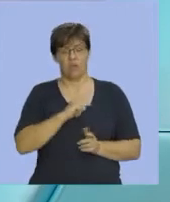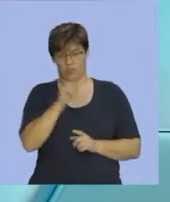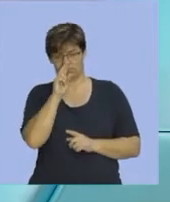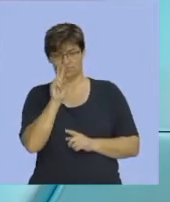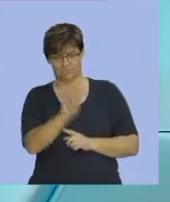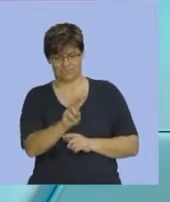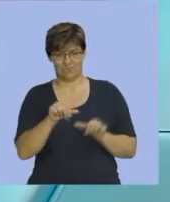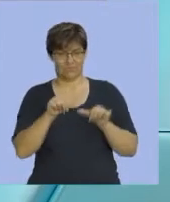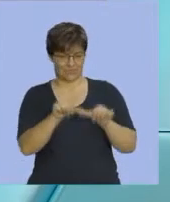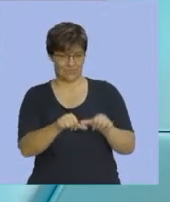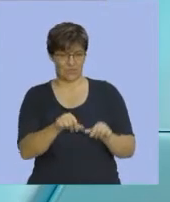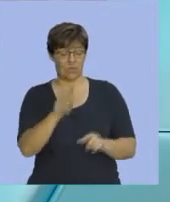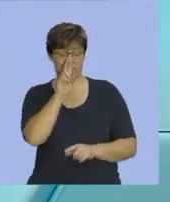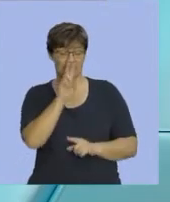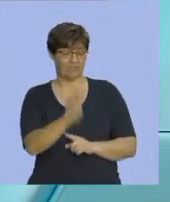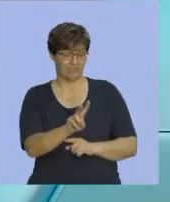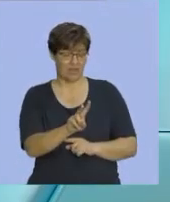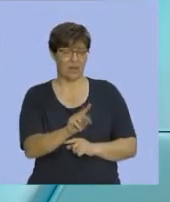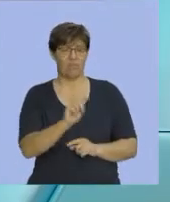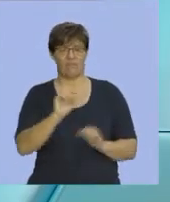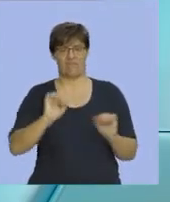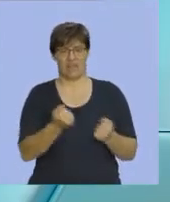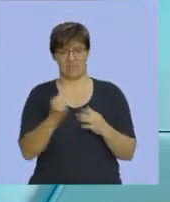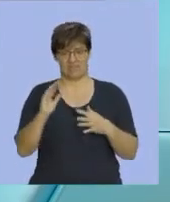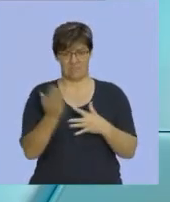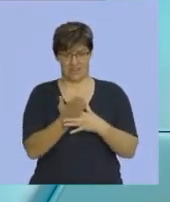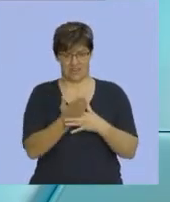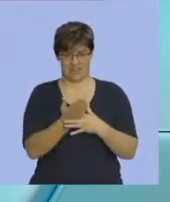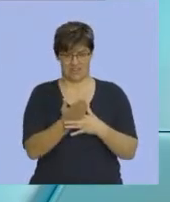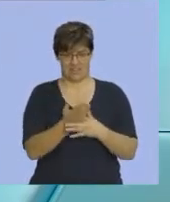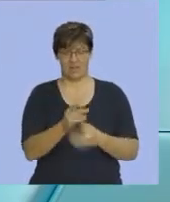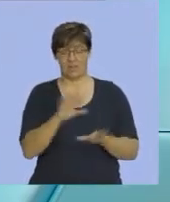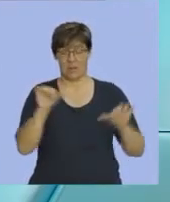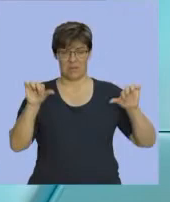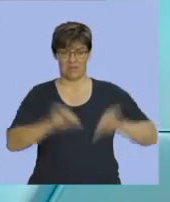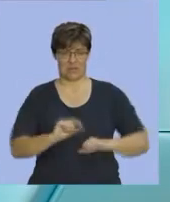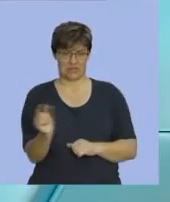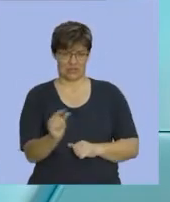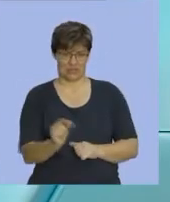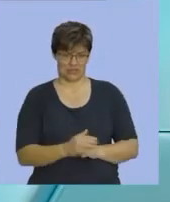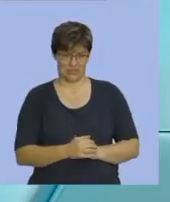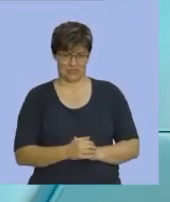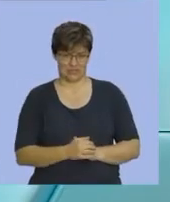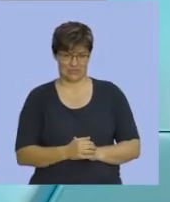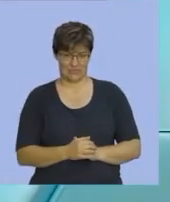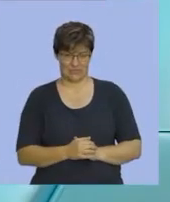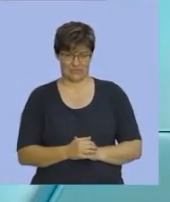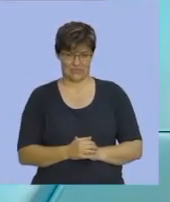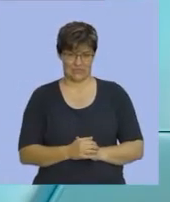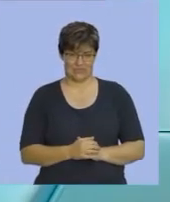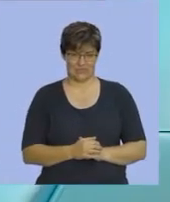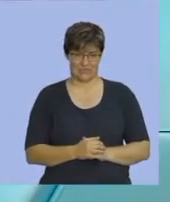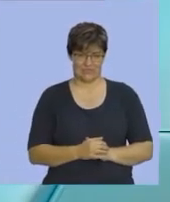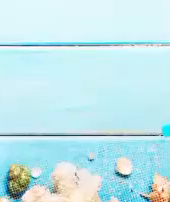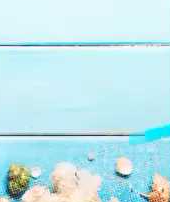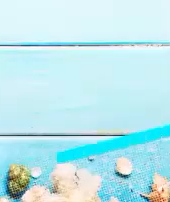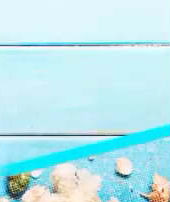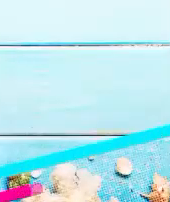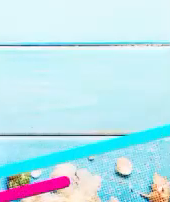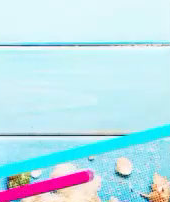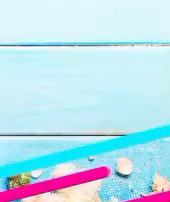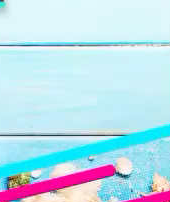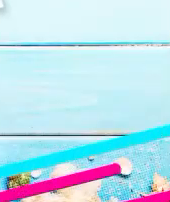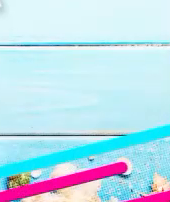minus, and that's what we're going to look at. So just stay tuned. We'll go to a quick ad break, and I'll be back with some more.